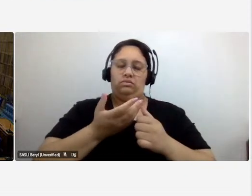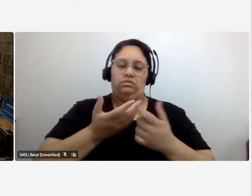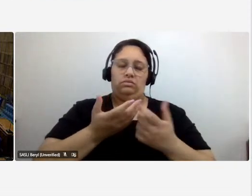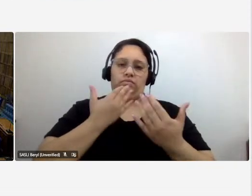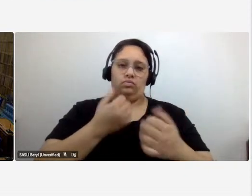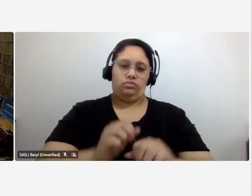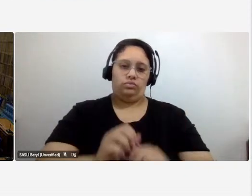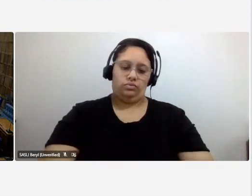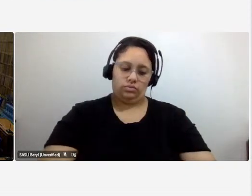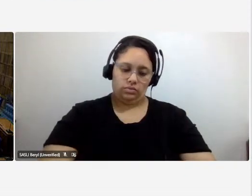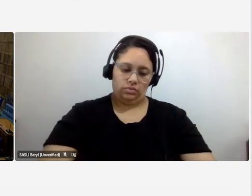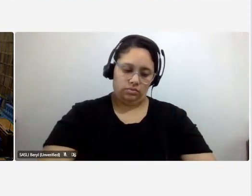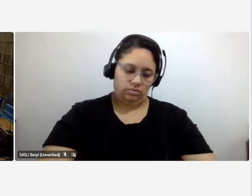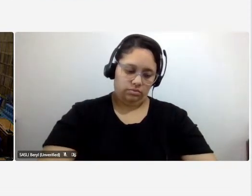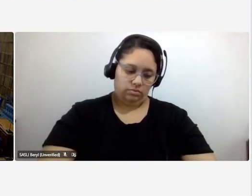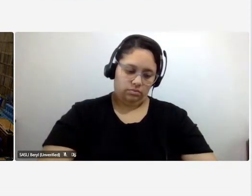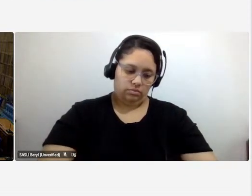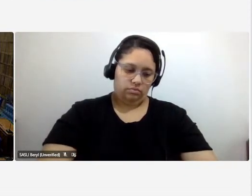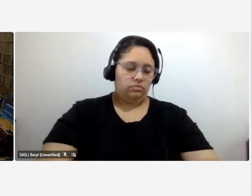you, Chair.